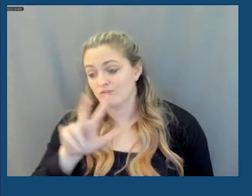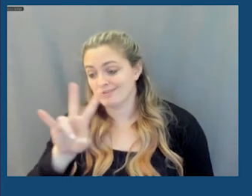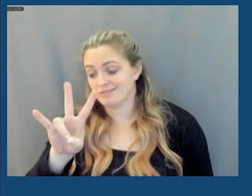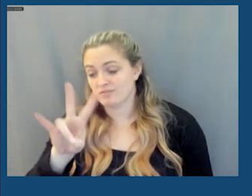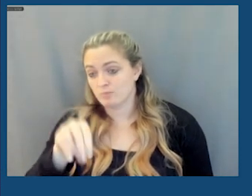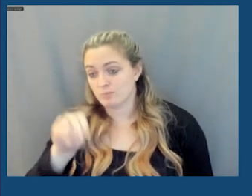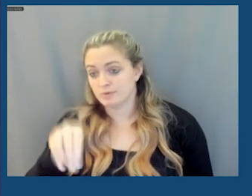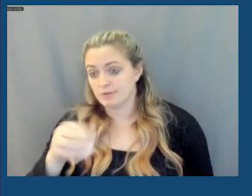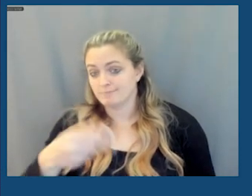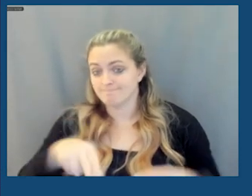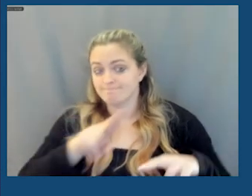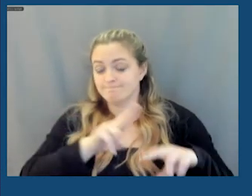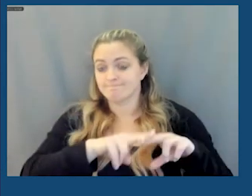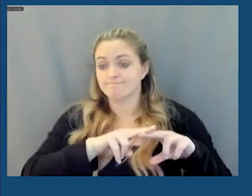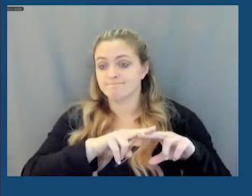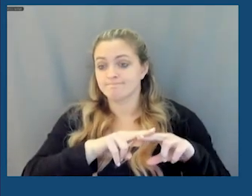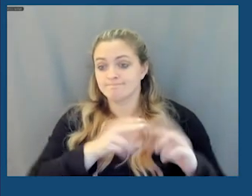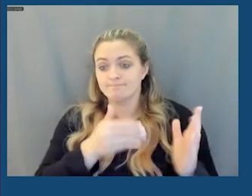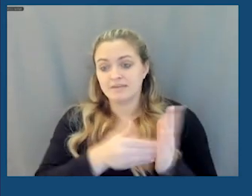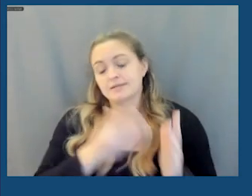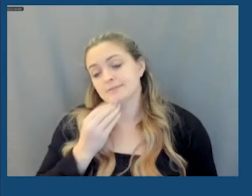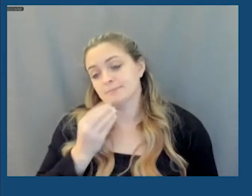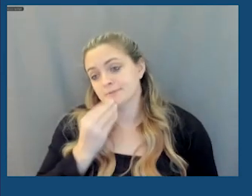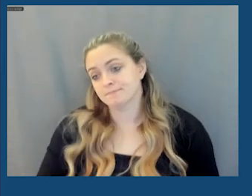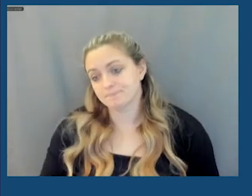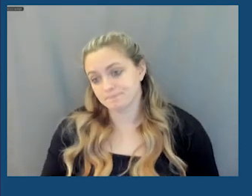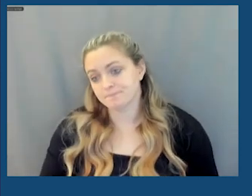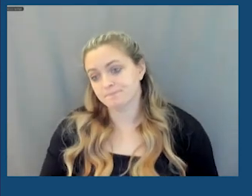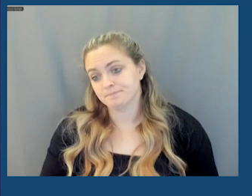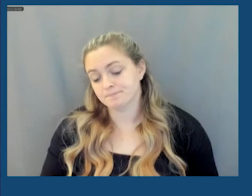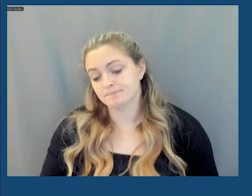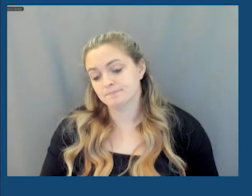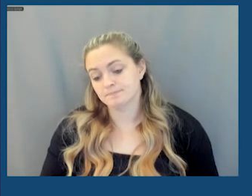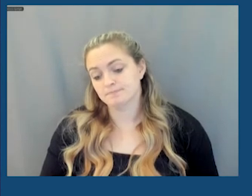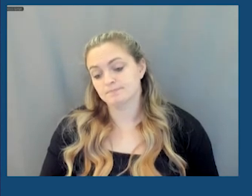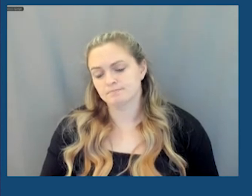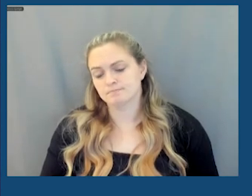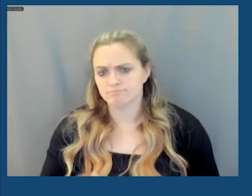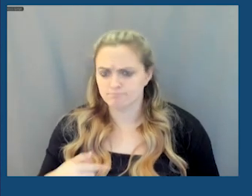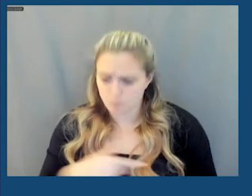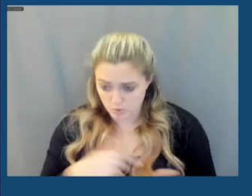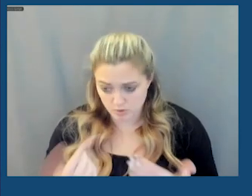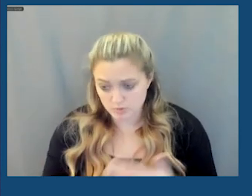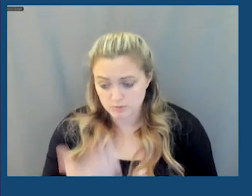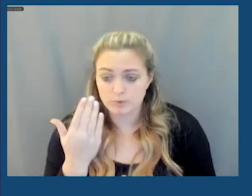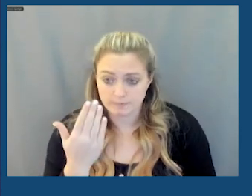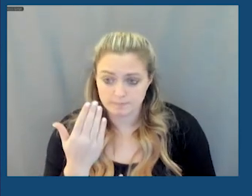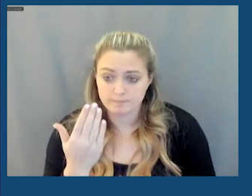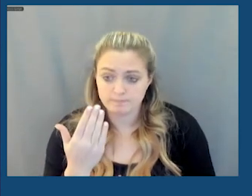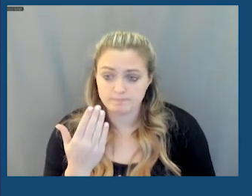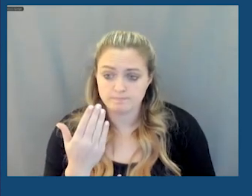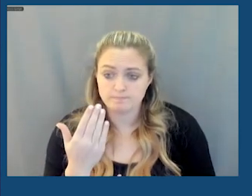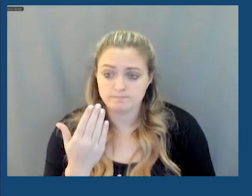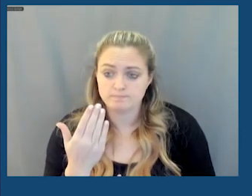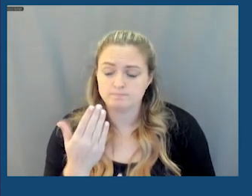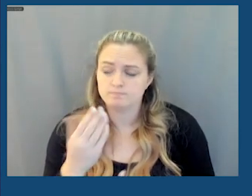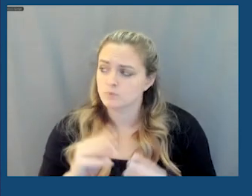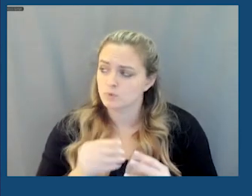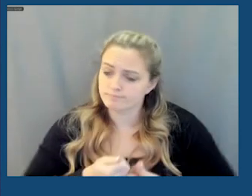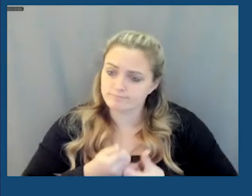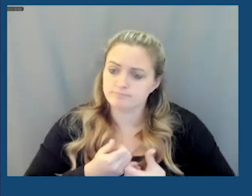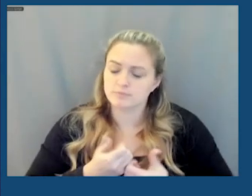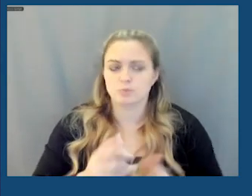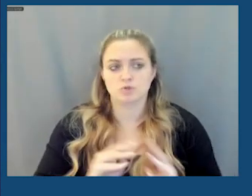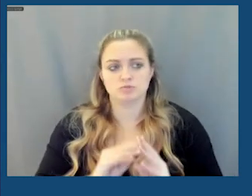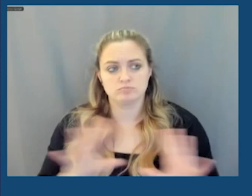337% rise in anti-Semitism. And we're here this morning to express what is an